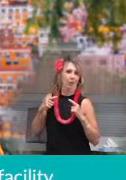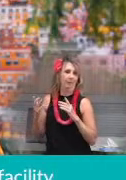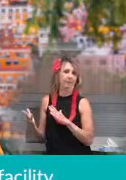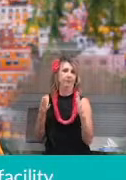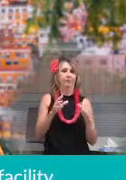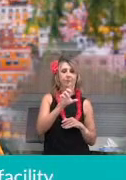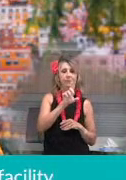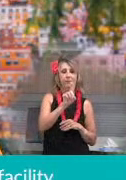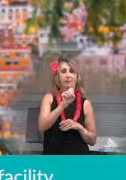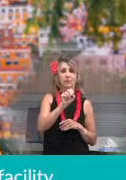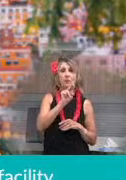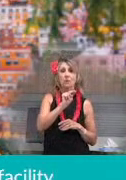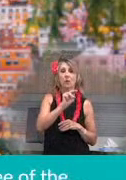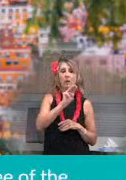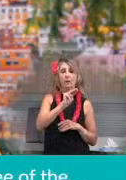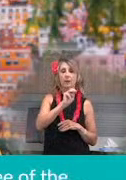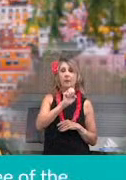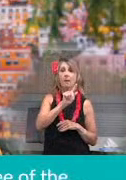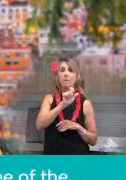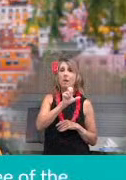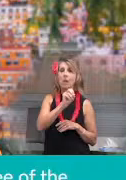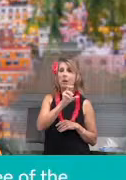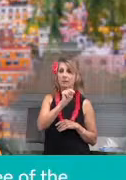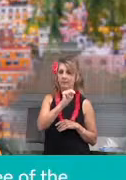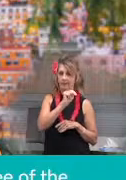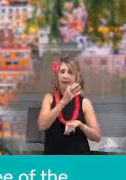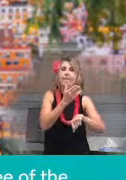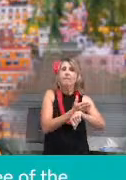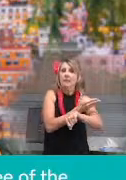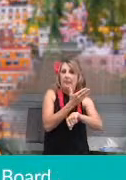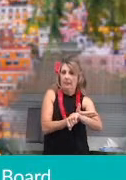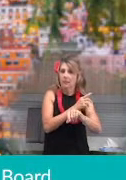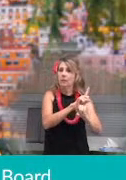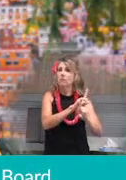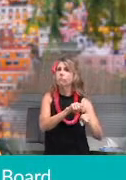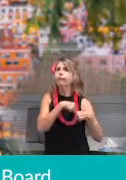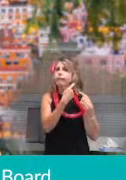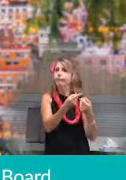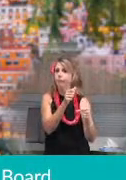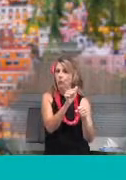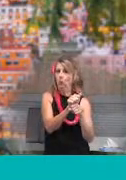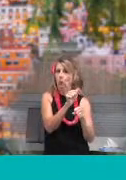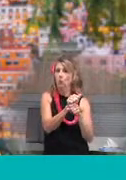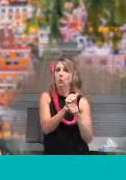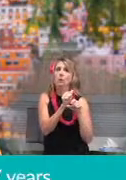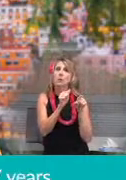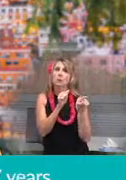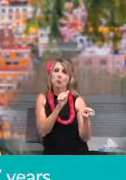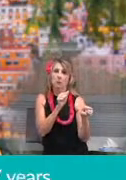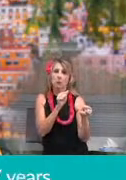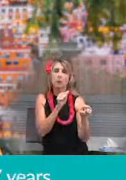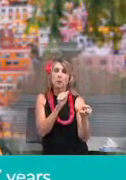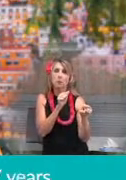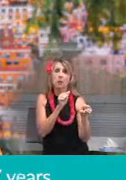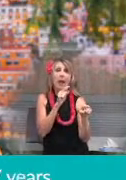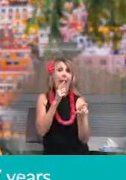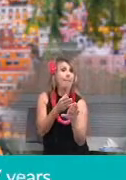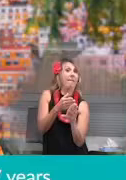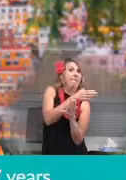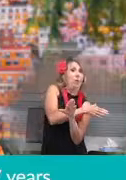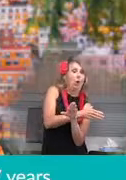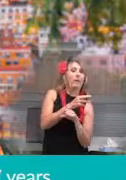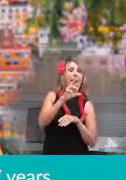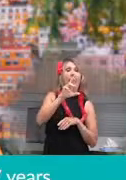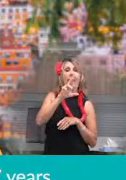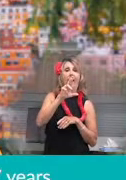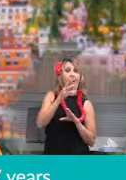Don Melanson, Maintenance for Facility Services. Don has been an employee of the St. Clair Catholic District School Board and its predecessor board